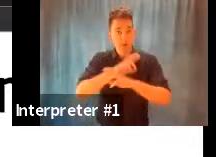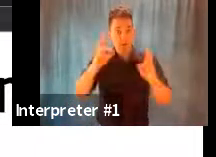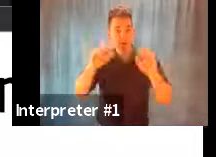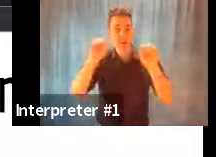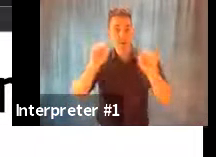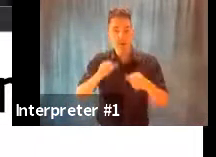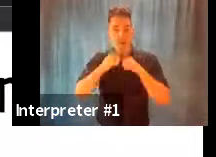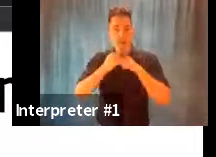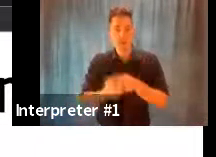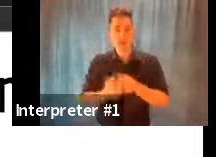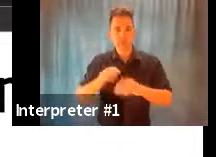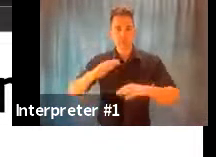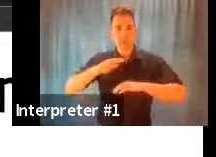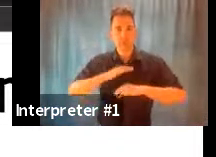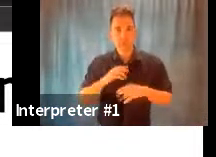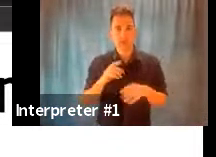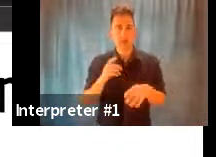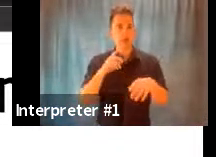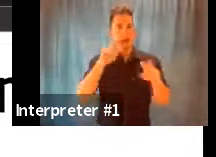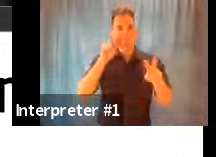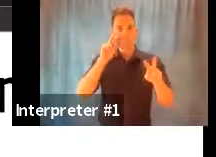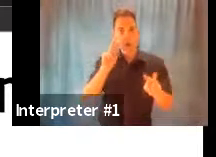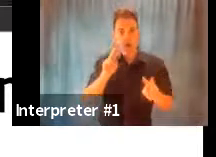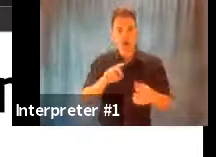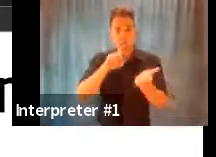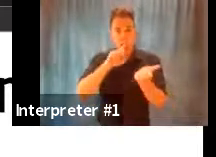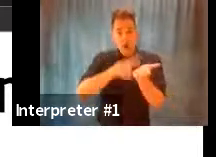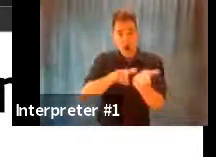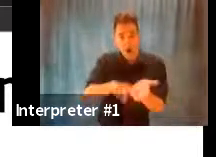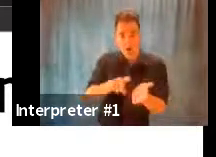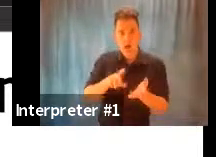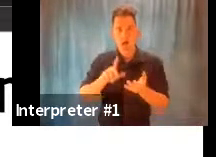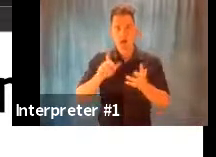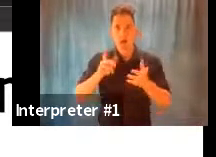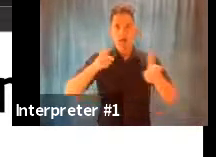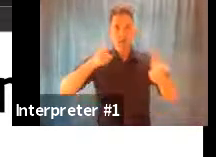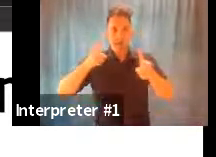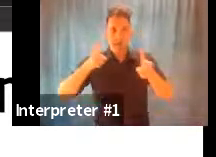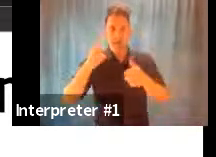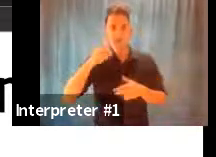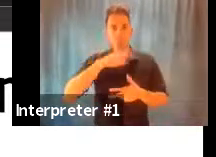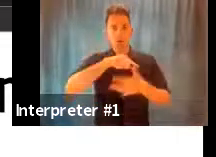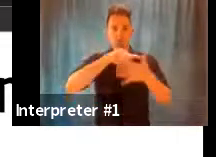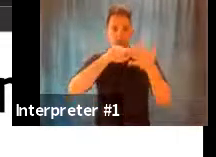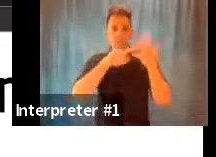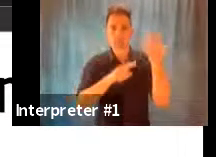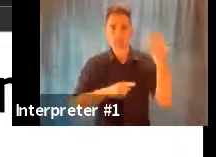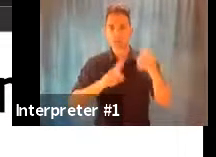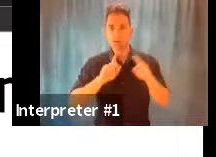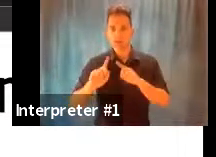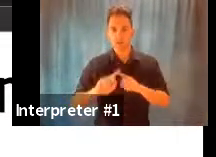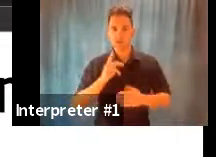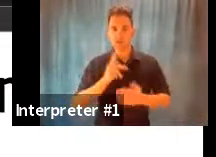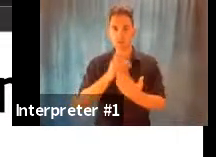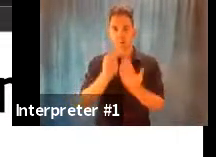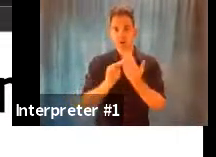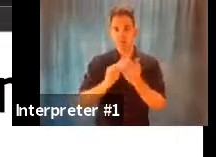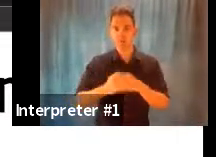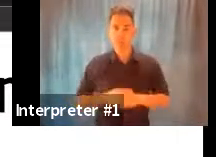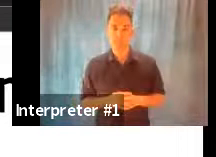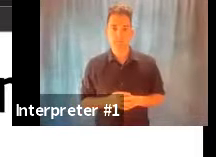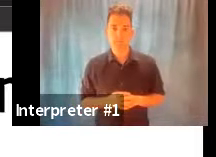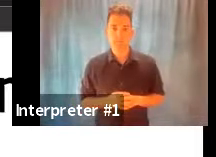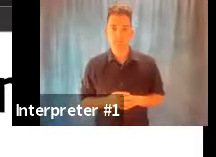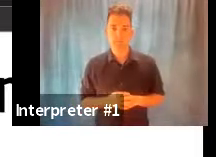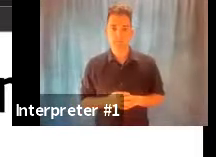the monitoring, the auditing, and the administration of these programs. And then last, be able to